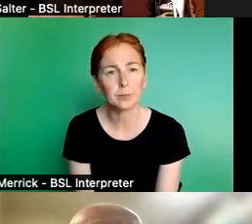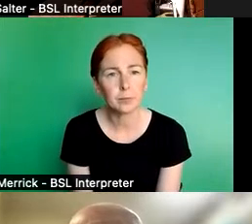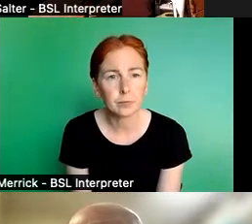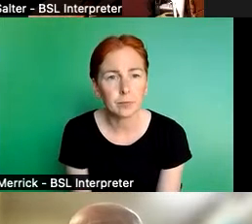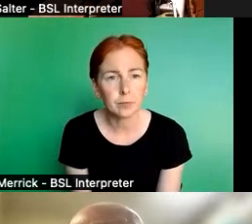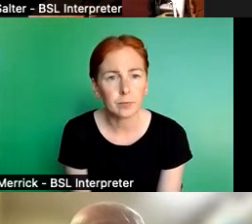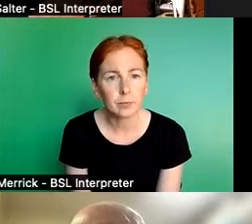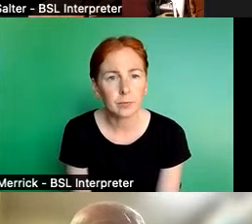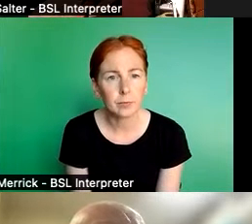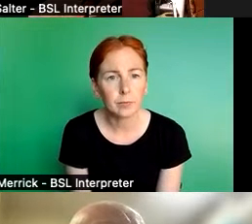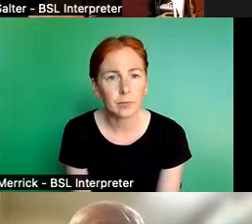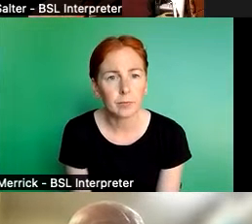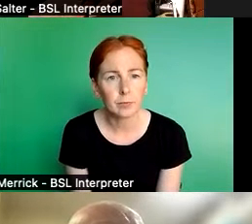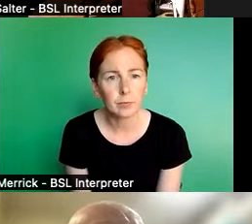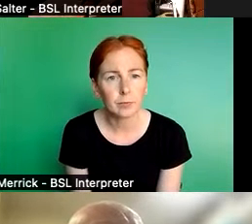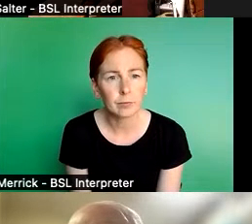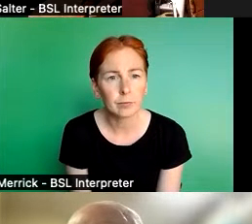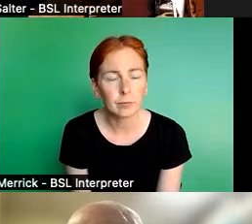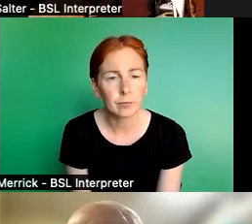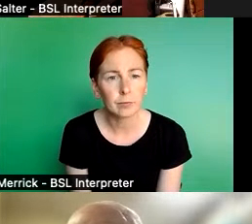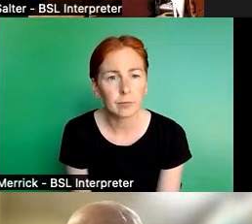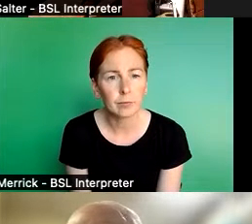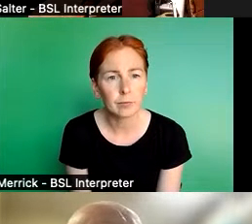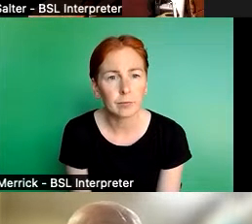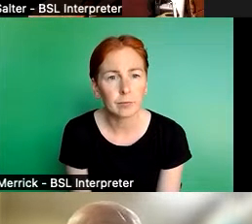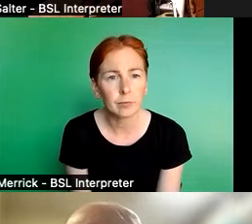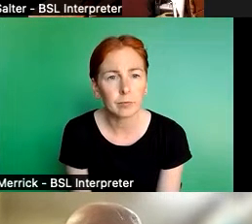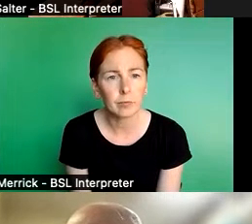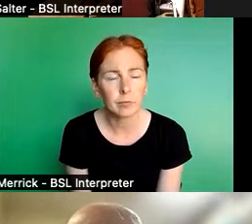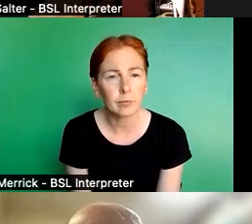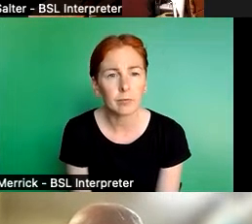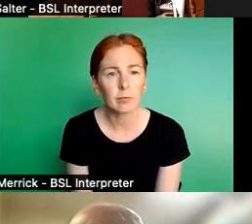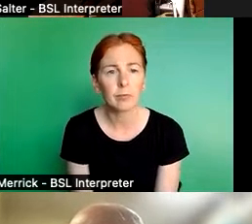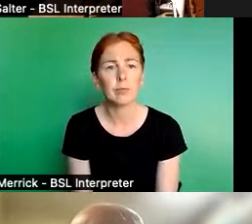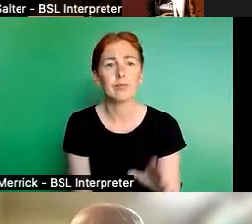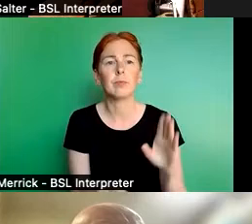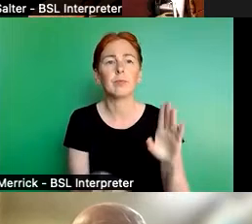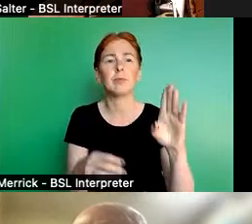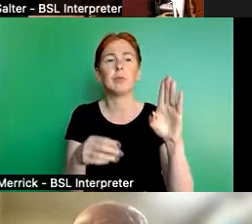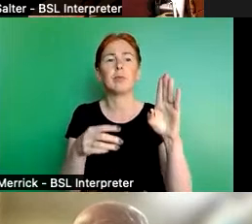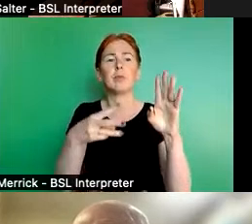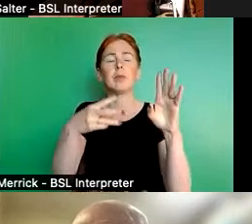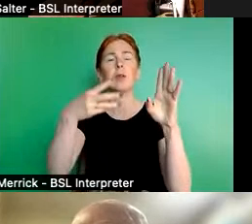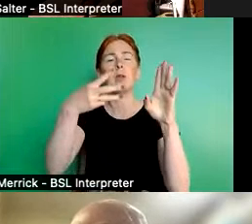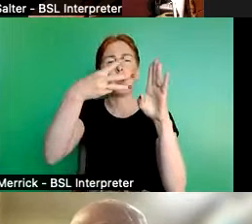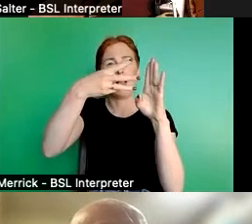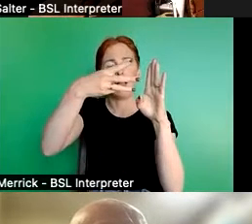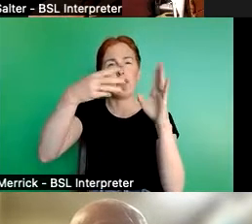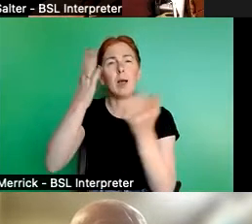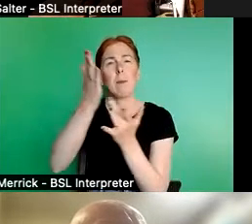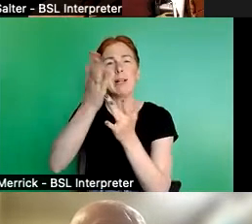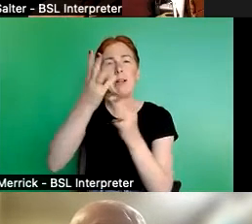foveal pit. But when we move outside, those lines start to peter out and then become